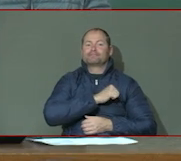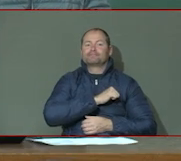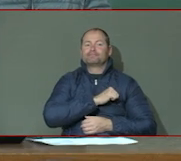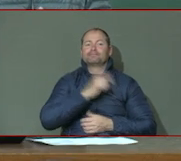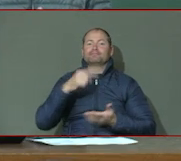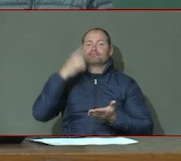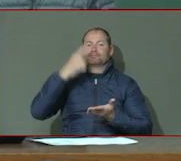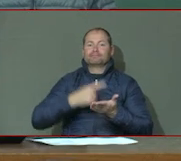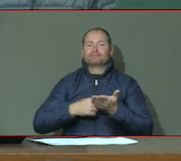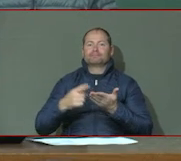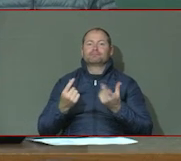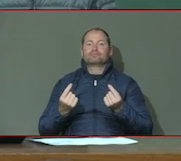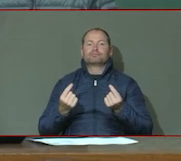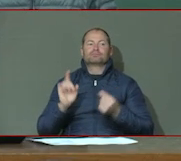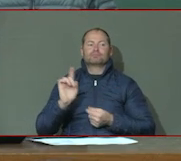week, what can we do next week?